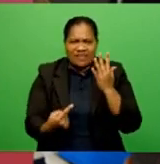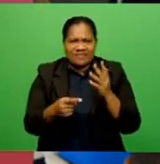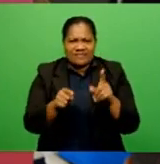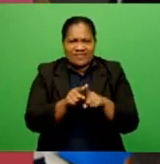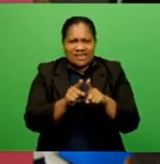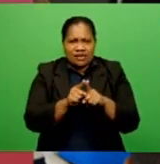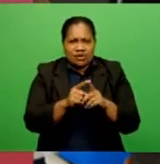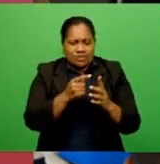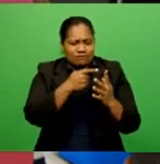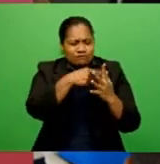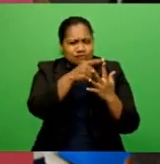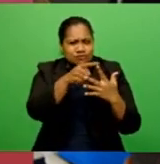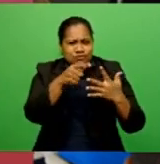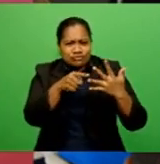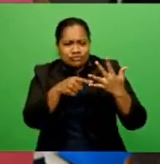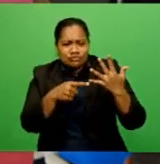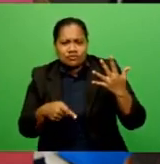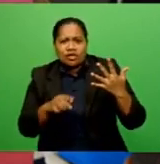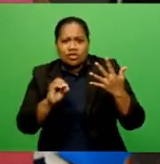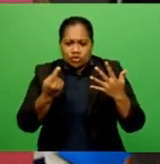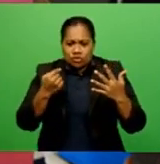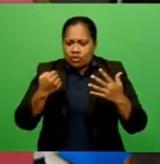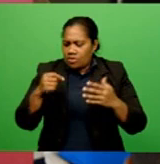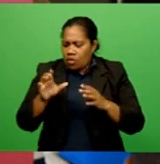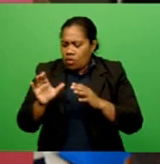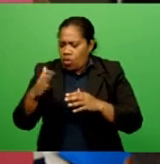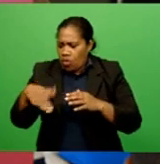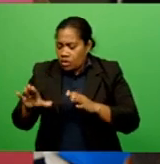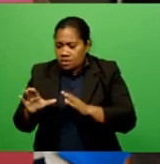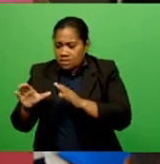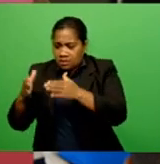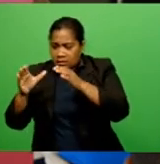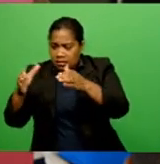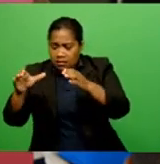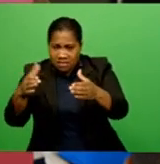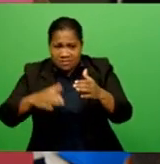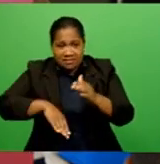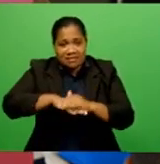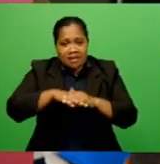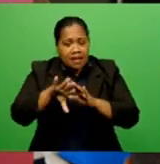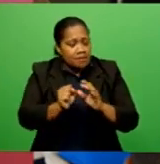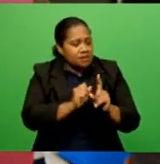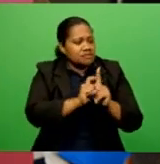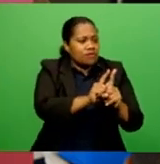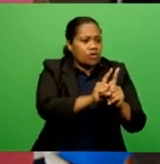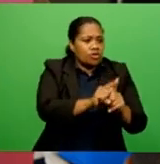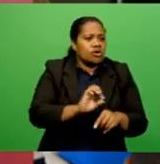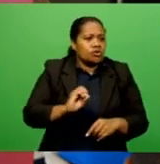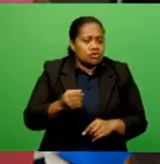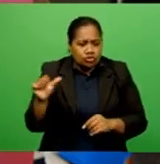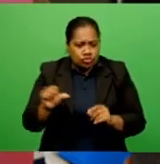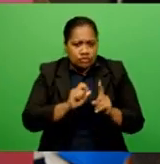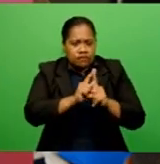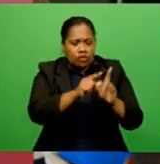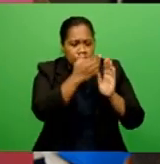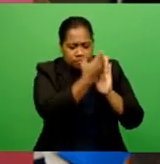all Premier Division clubs should follow. They should be in compliance with that in